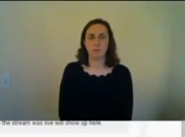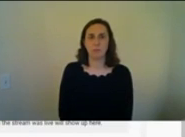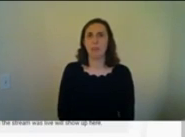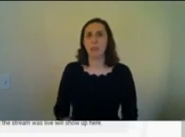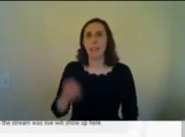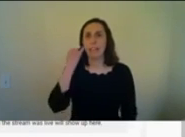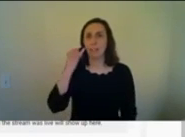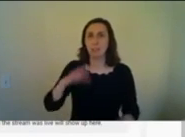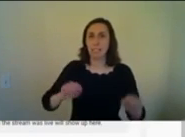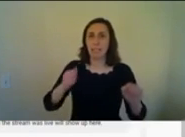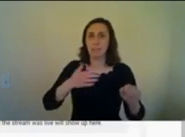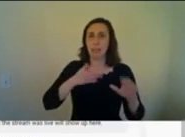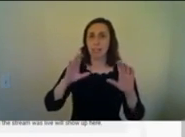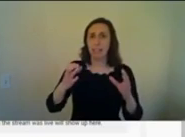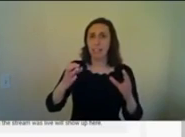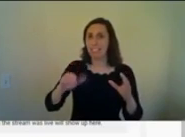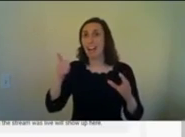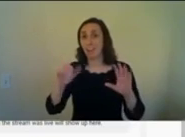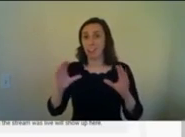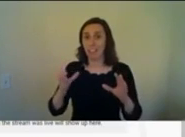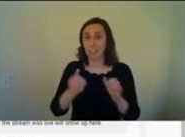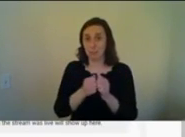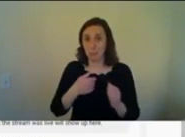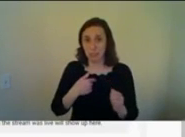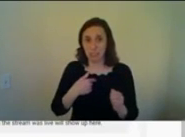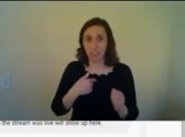division becomes the answer